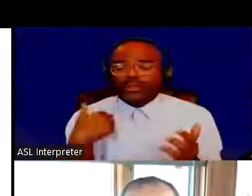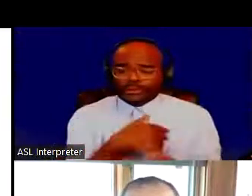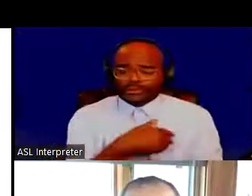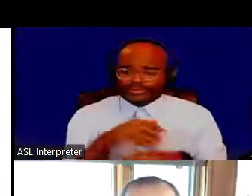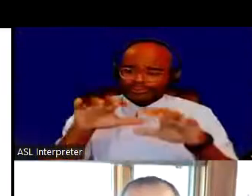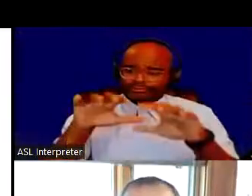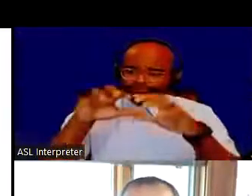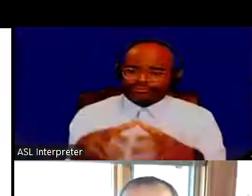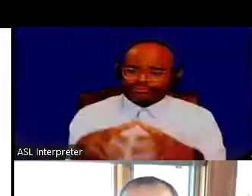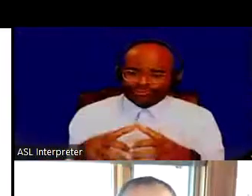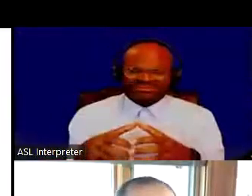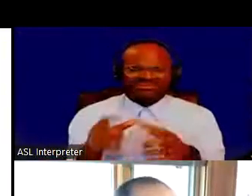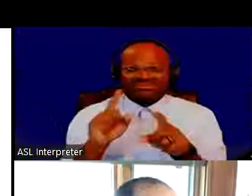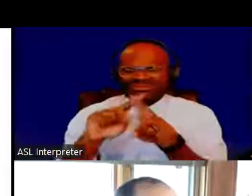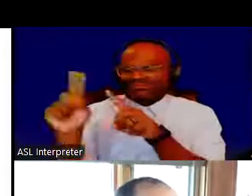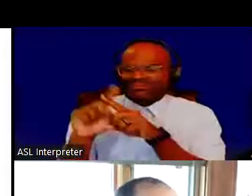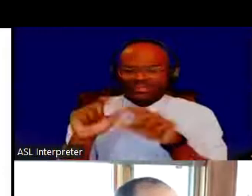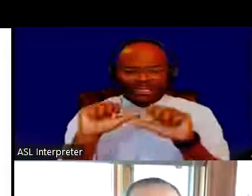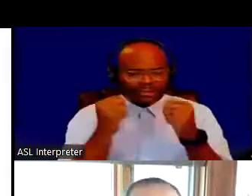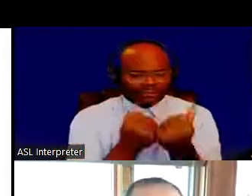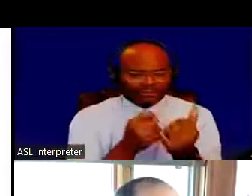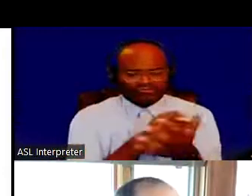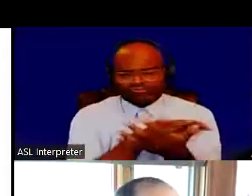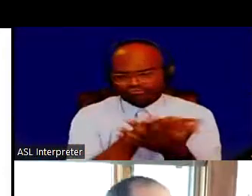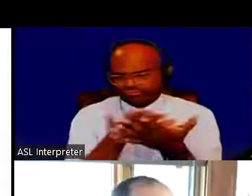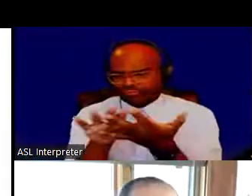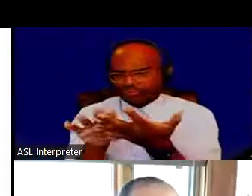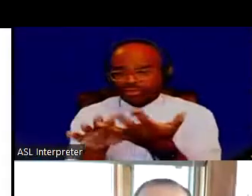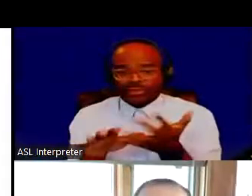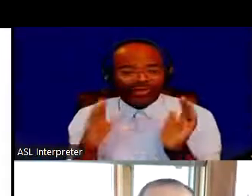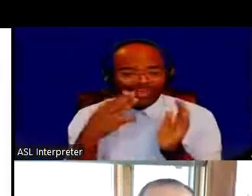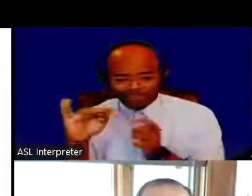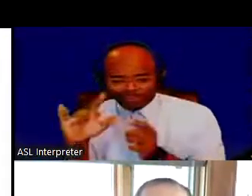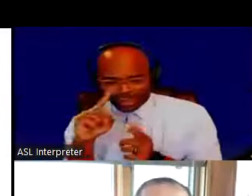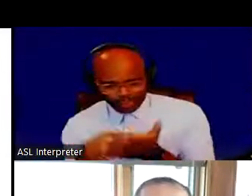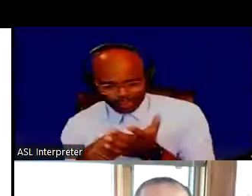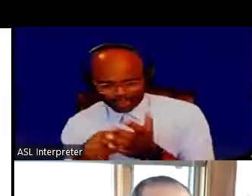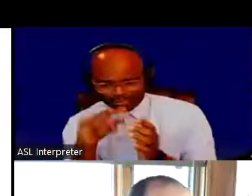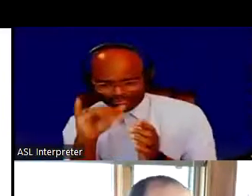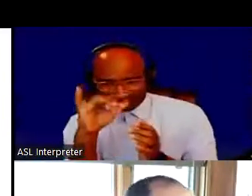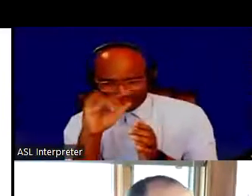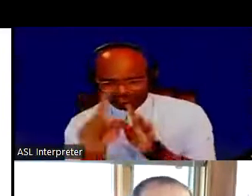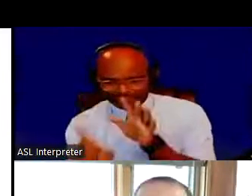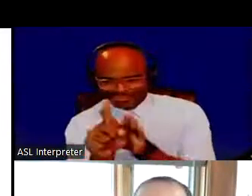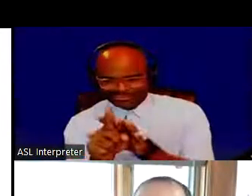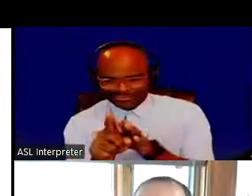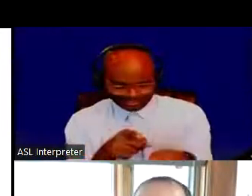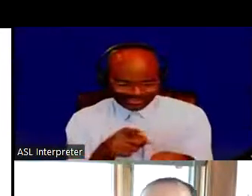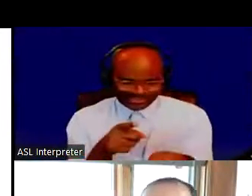a multi-institutional collaborative that is, thanks Maria, I see you participating in the chat,